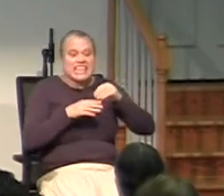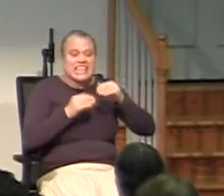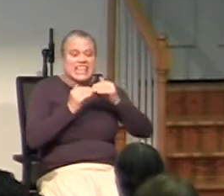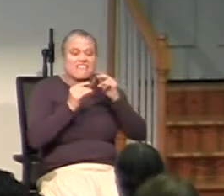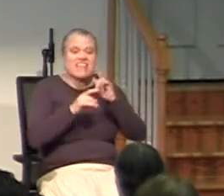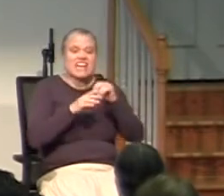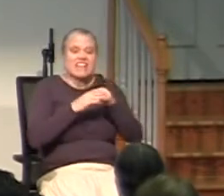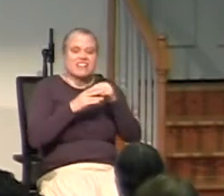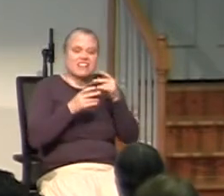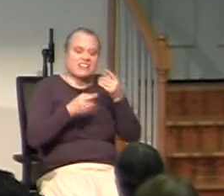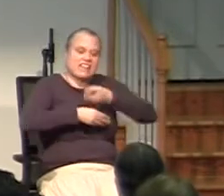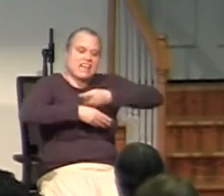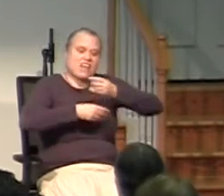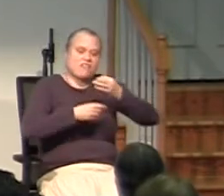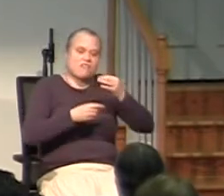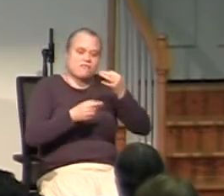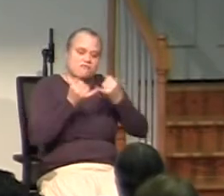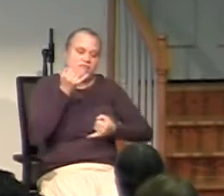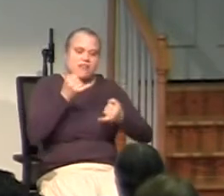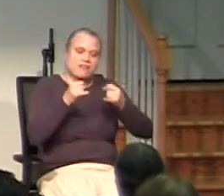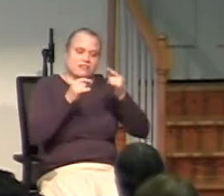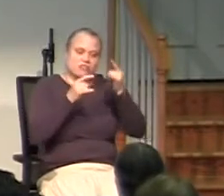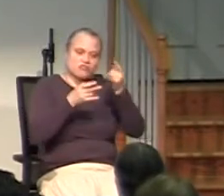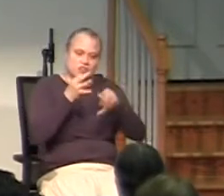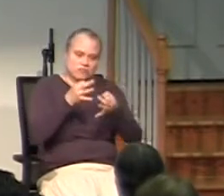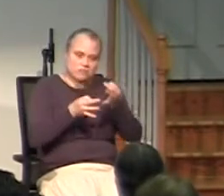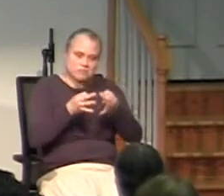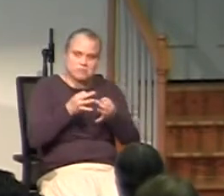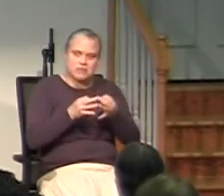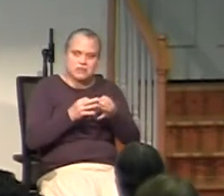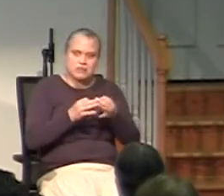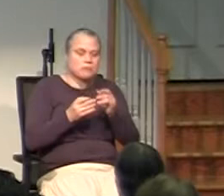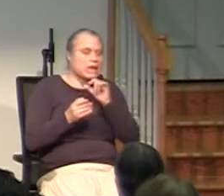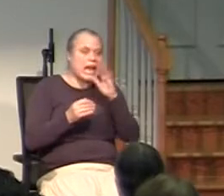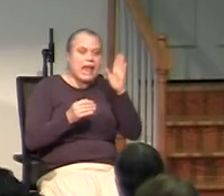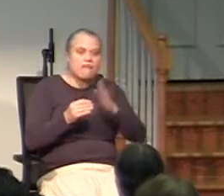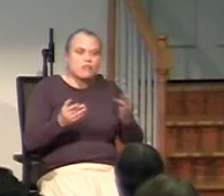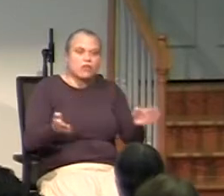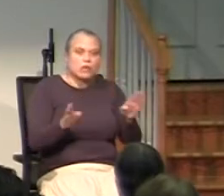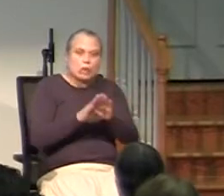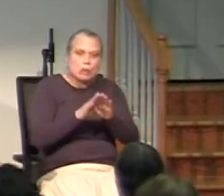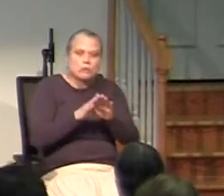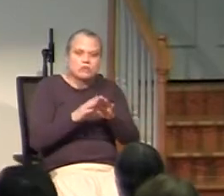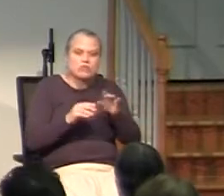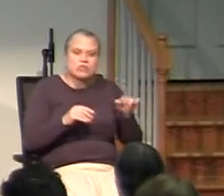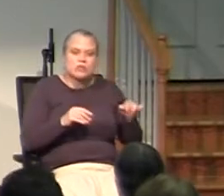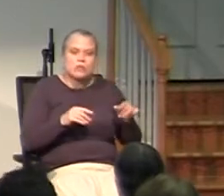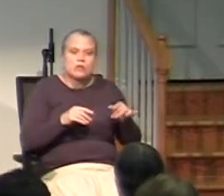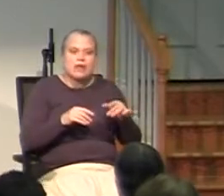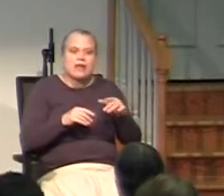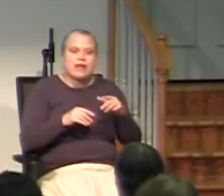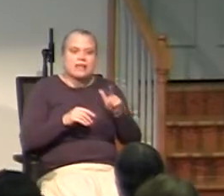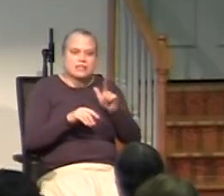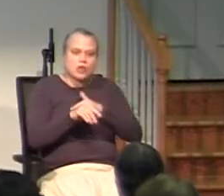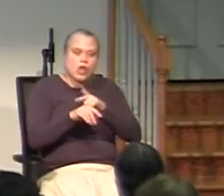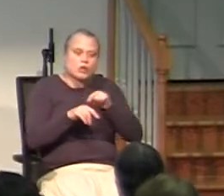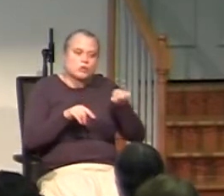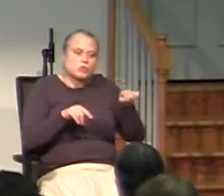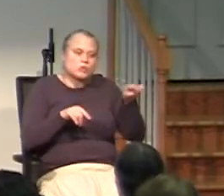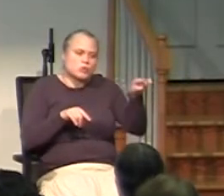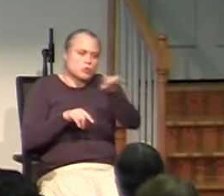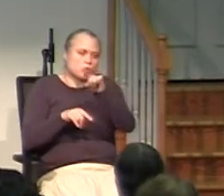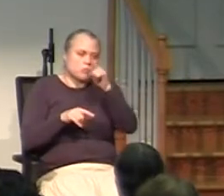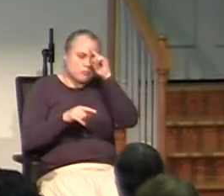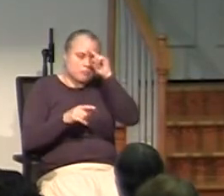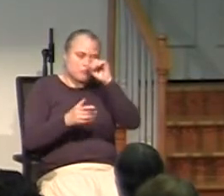Atonement's not going to close on you, or the judgment's not going to close on you, so long as you believe in Christ.